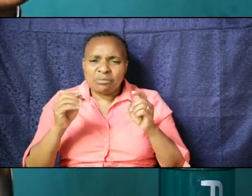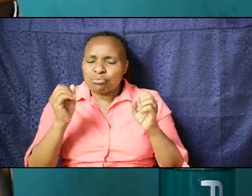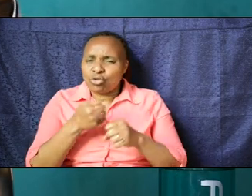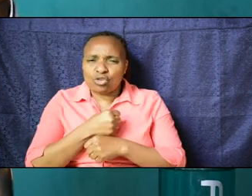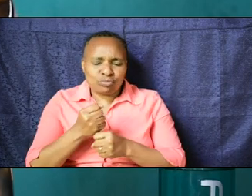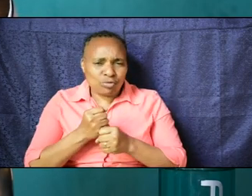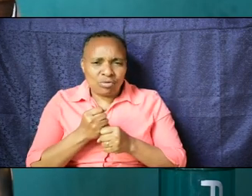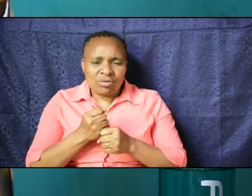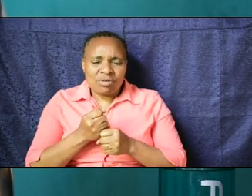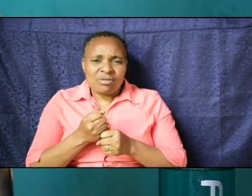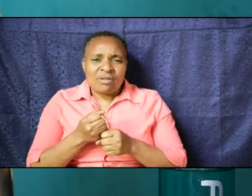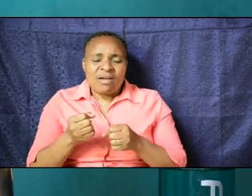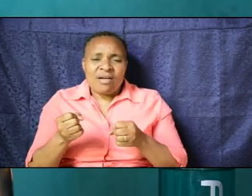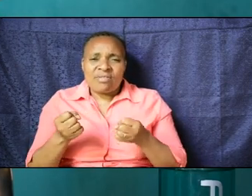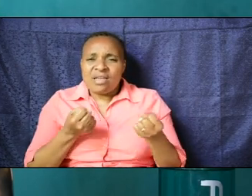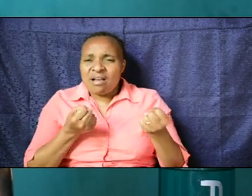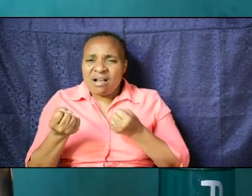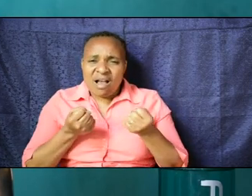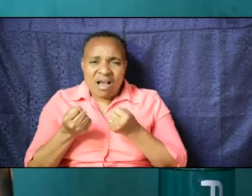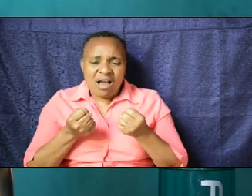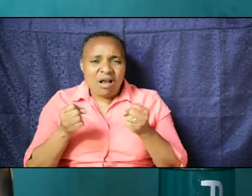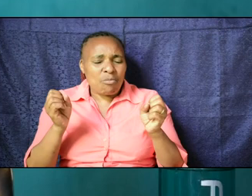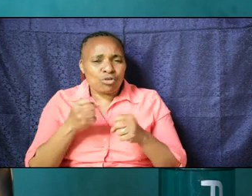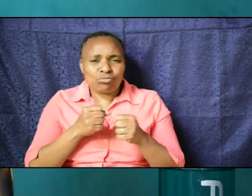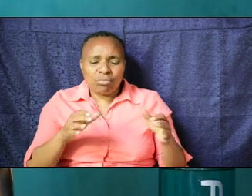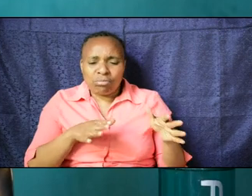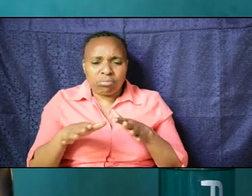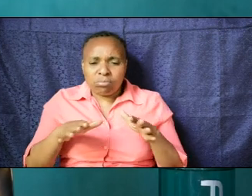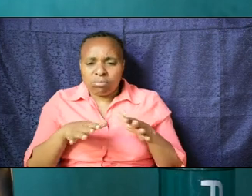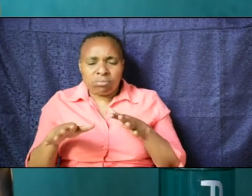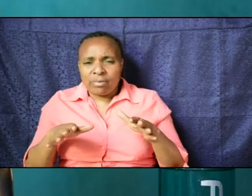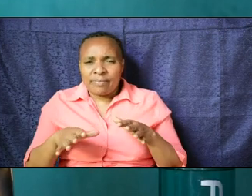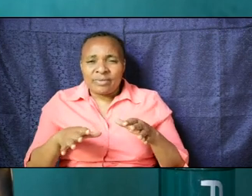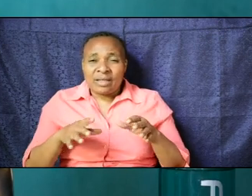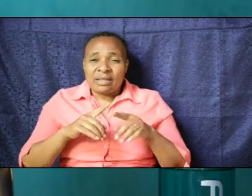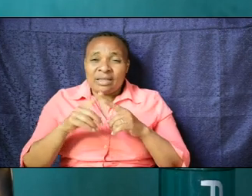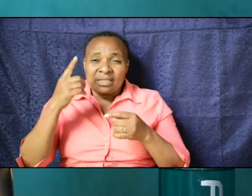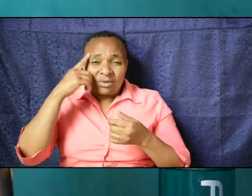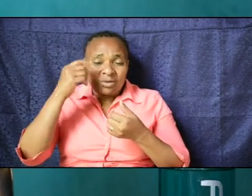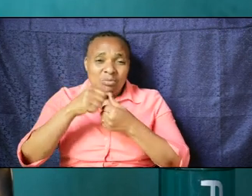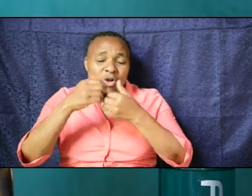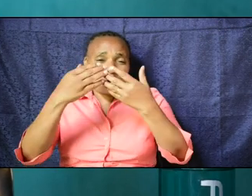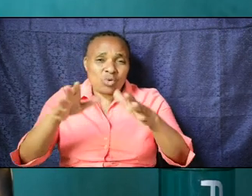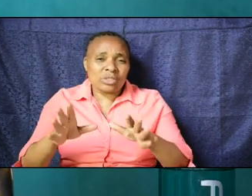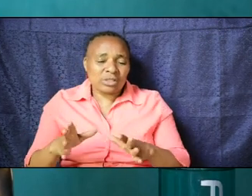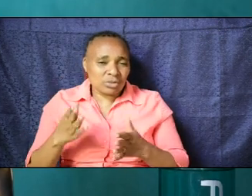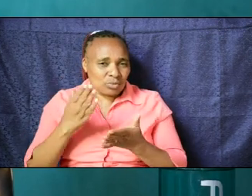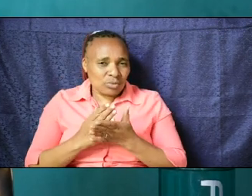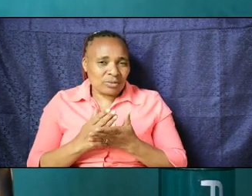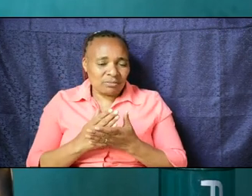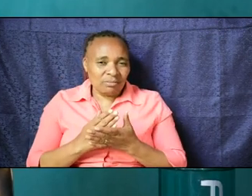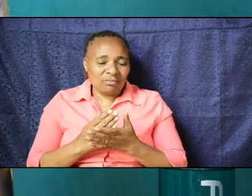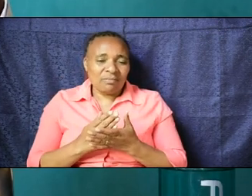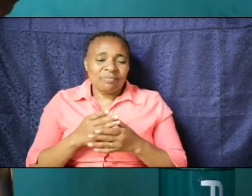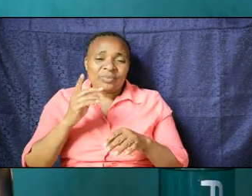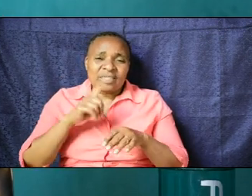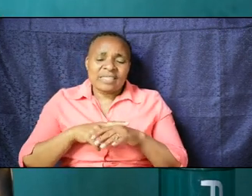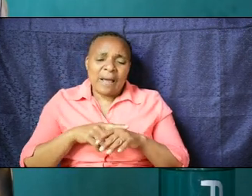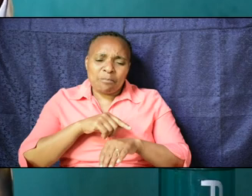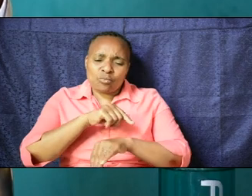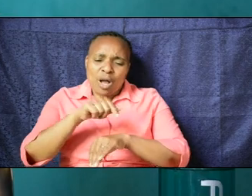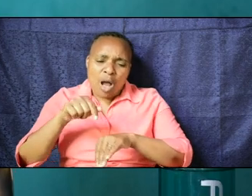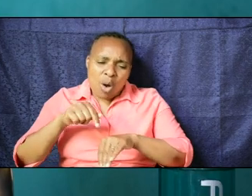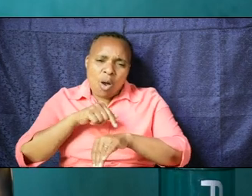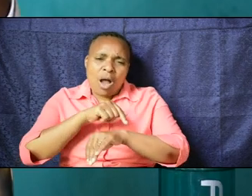handle. And the car was shaking in some ways that it's not supposed to shake. And they realized that they were really lost. So time went, 2 hours